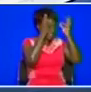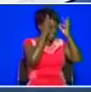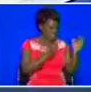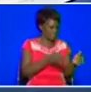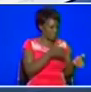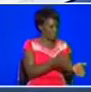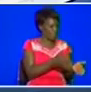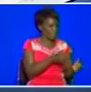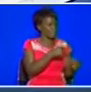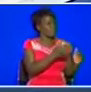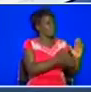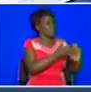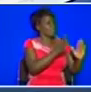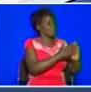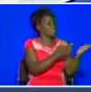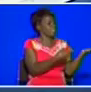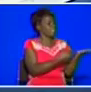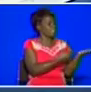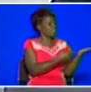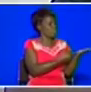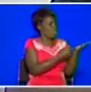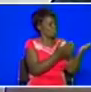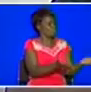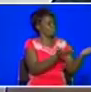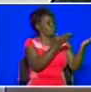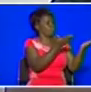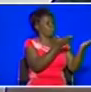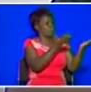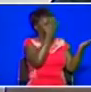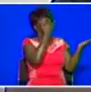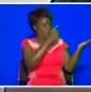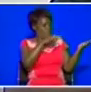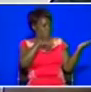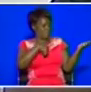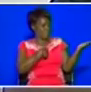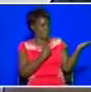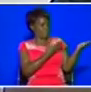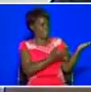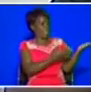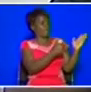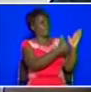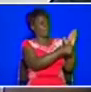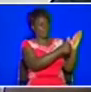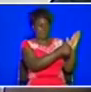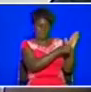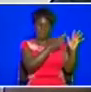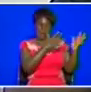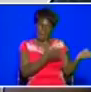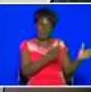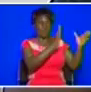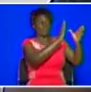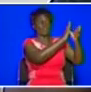do rigorous technical appraisal. The reason why we are in this problem is because